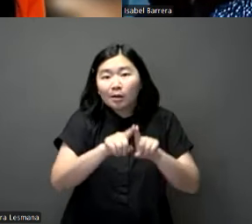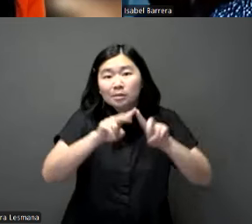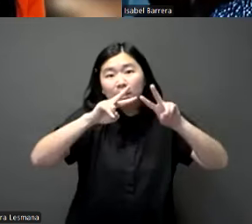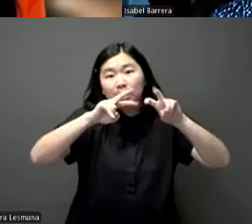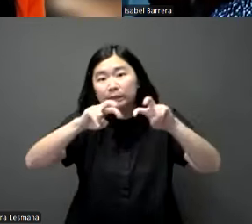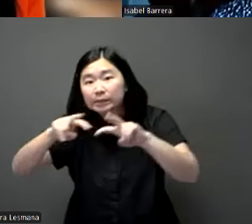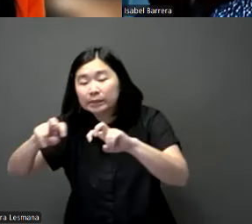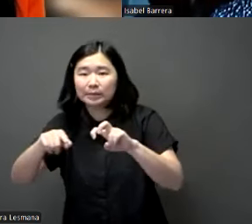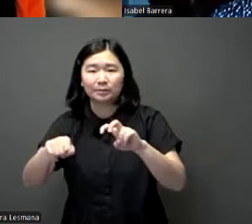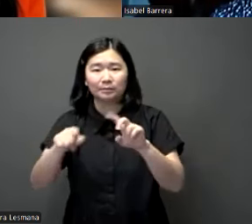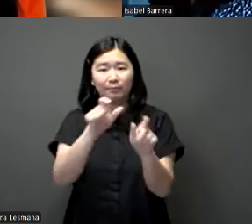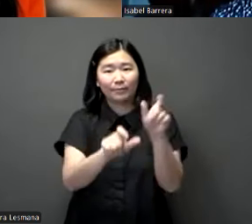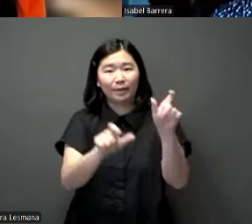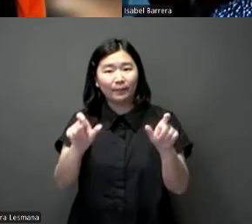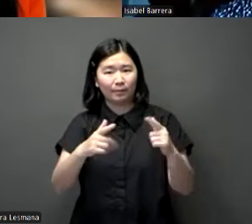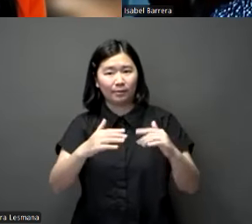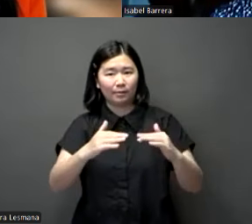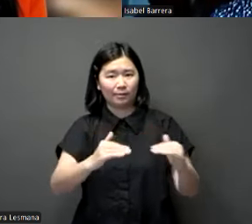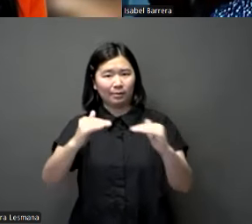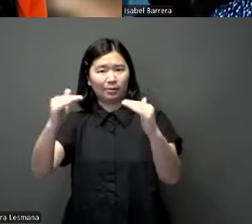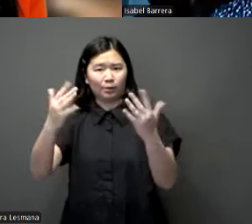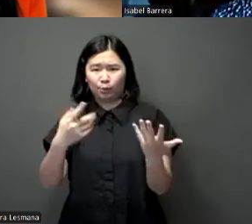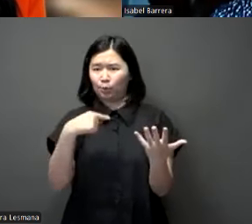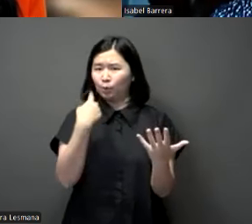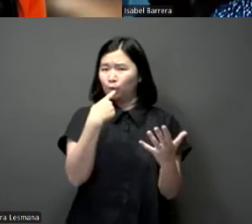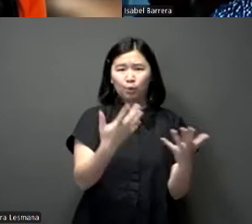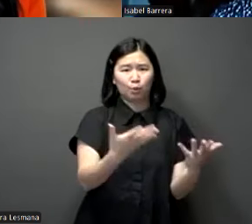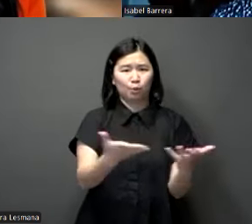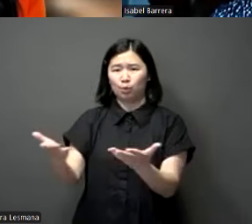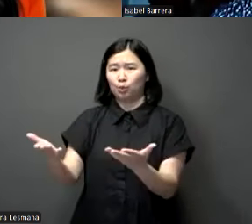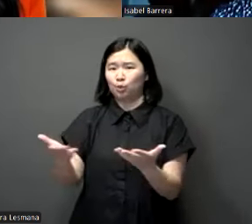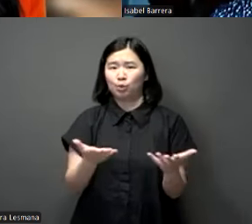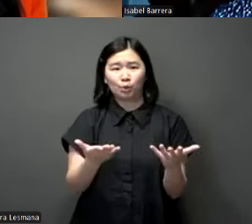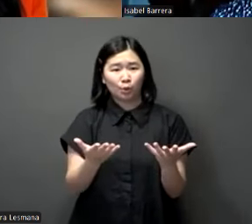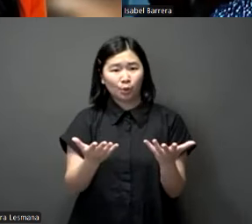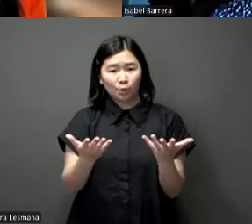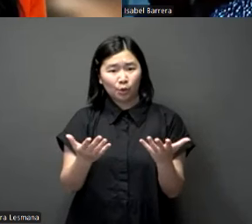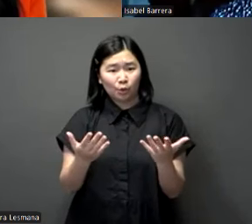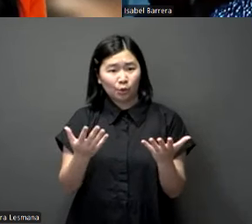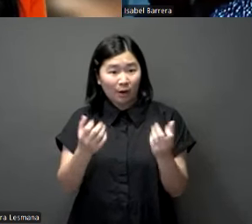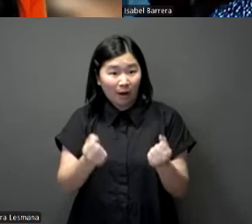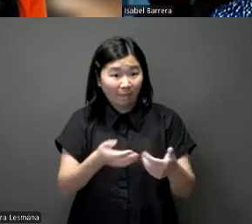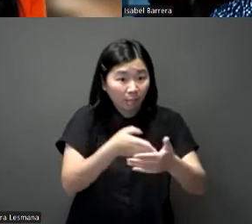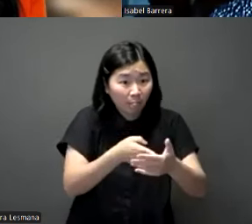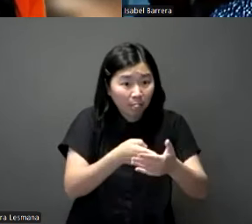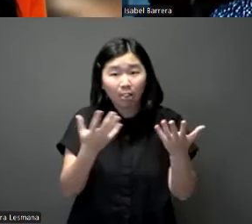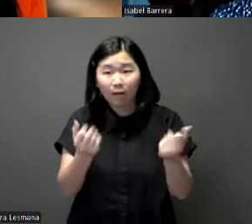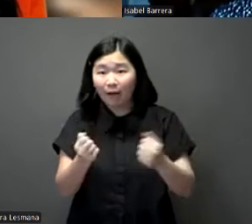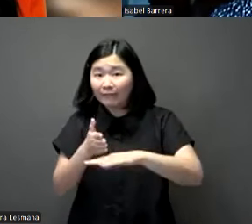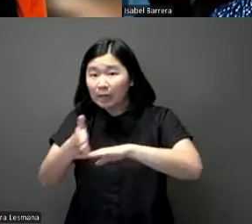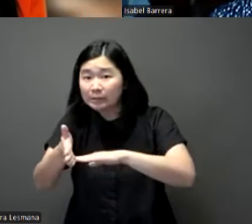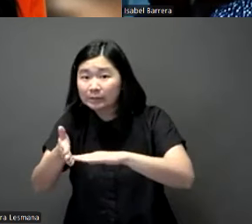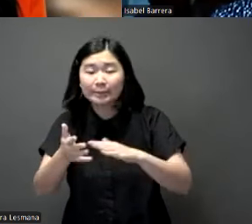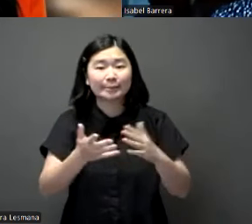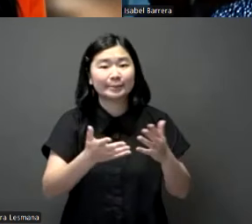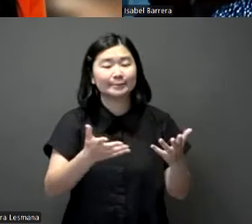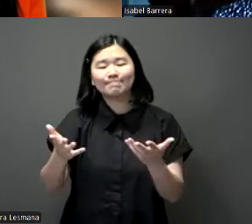these populations. So we're talking about from gender point of view. We're also talking about